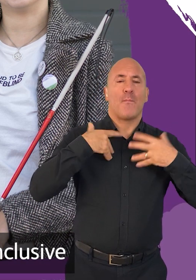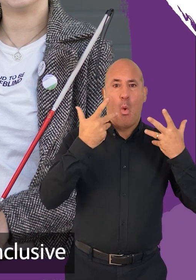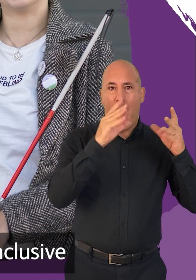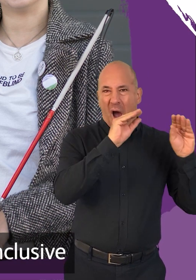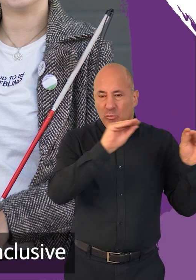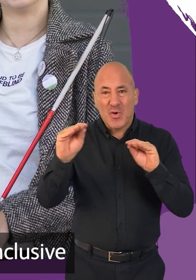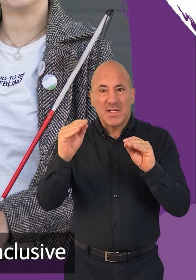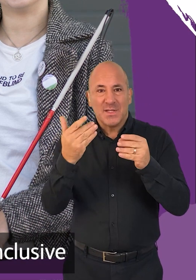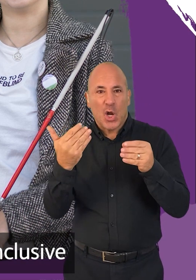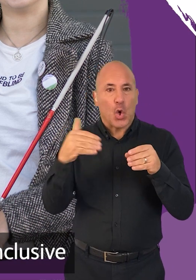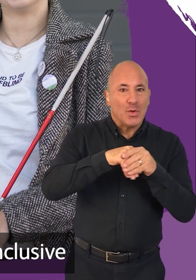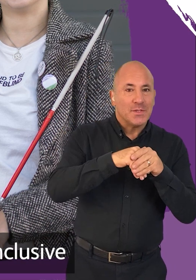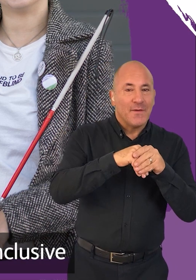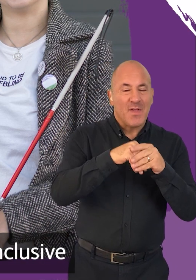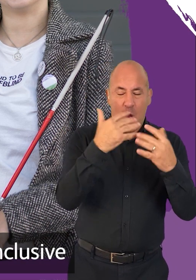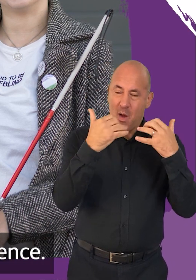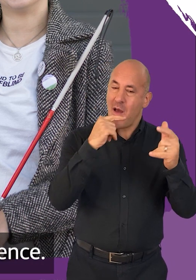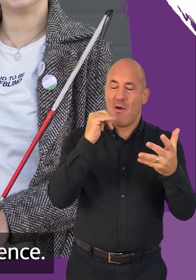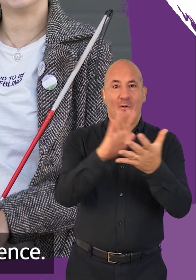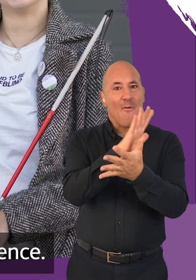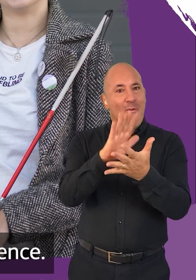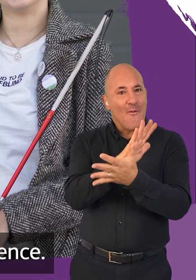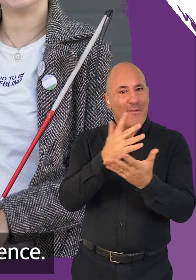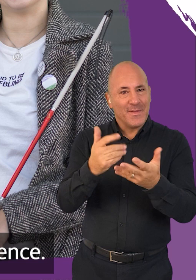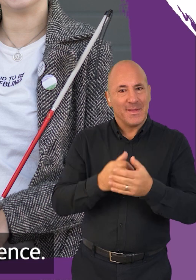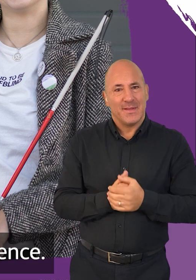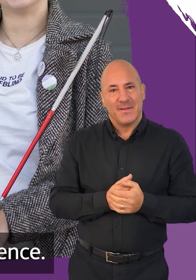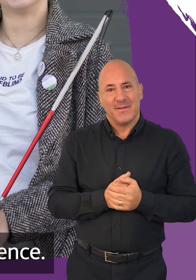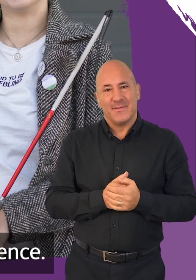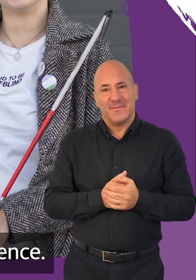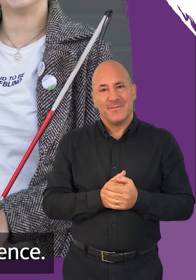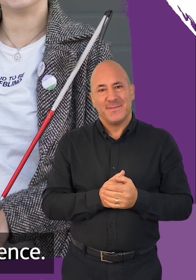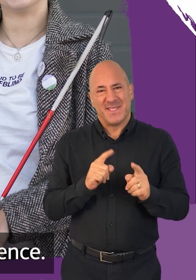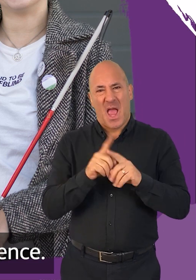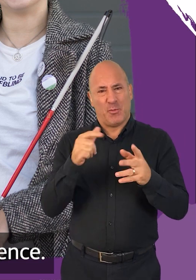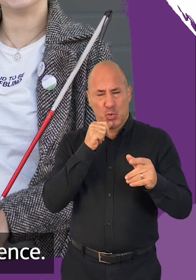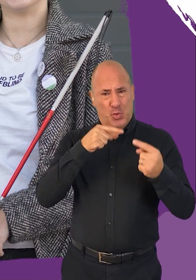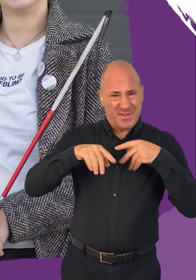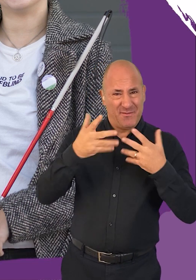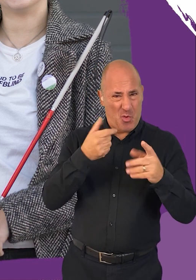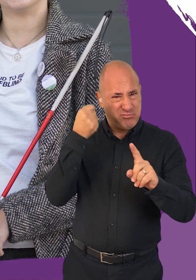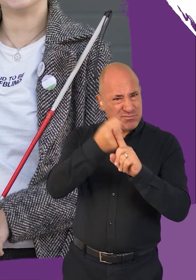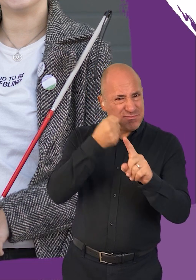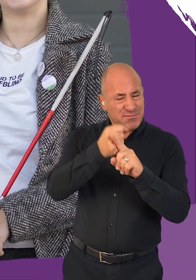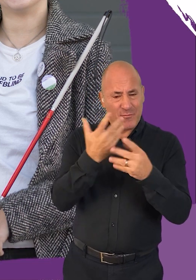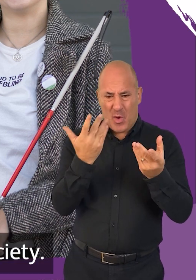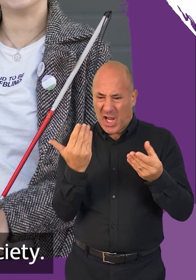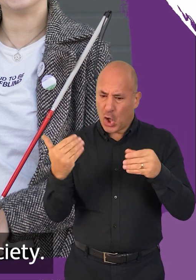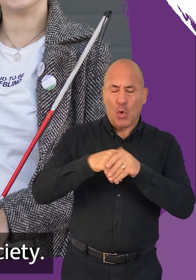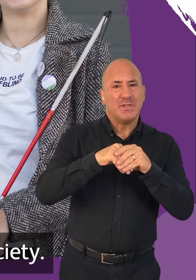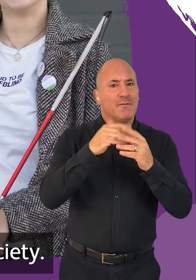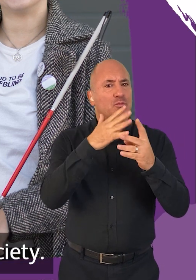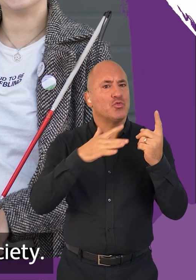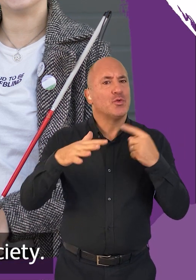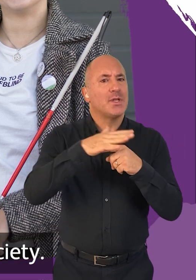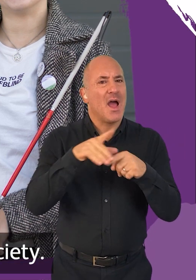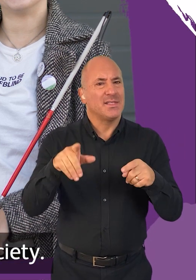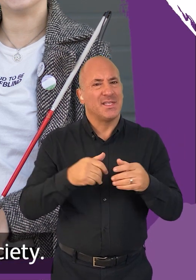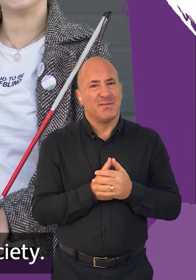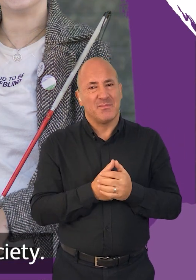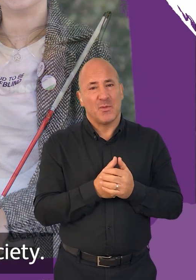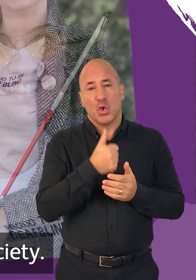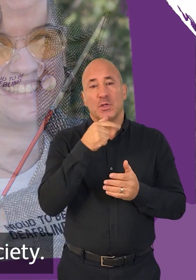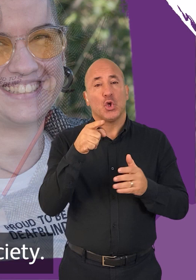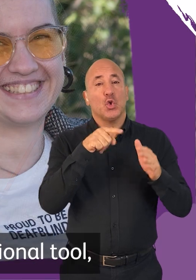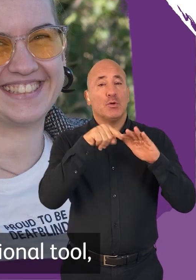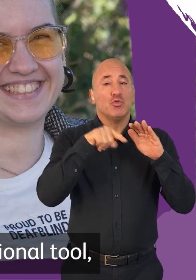performances educational, inclusive, and even more entertaining for the audience. Max uses their voice to make the case for a more